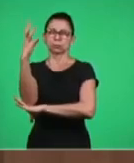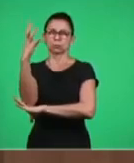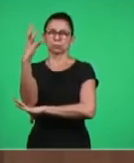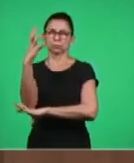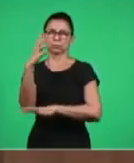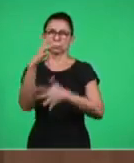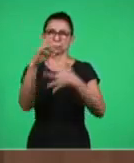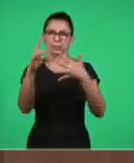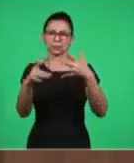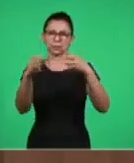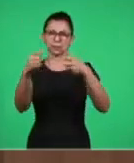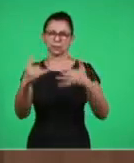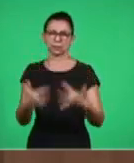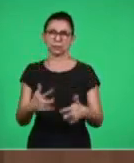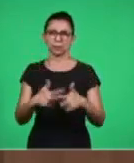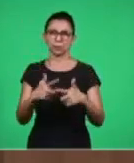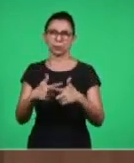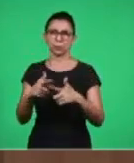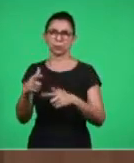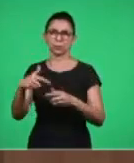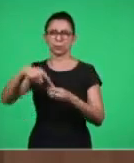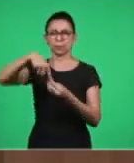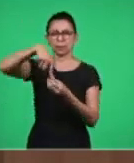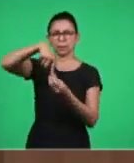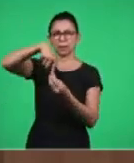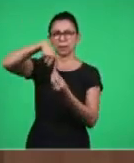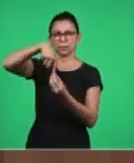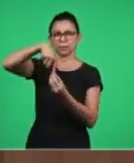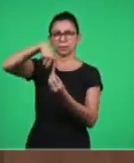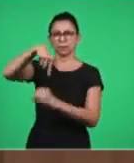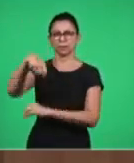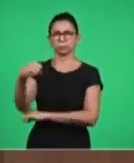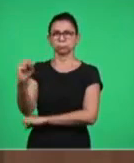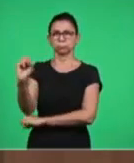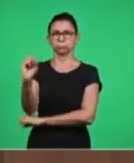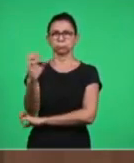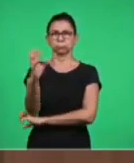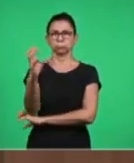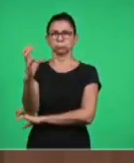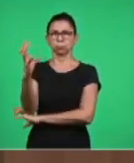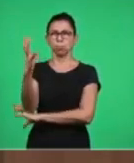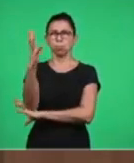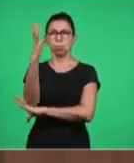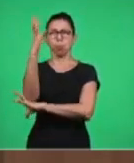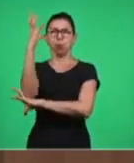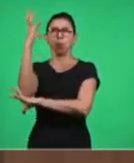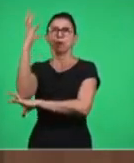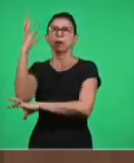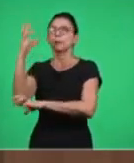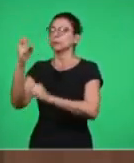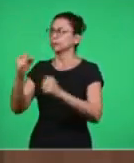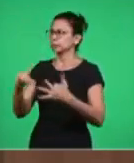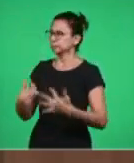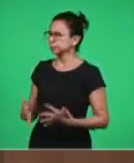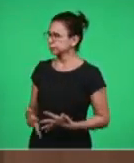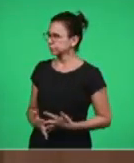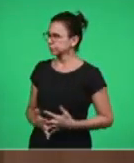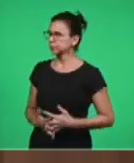to an explanation, I'm going to hear here with more details with Pastor Zedouchi. He's going to give a greater detail